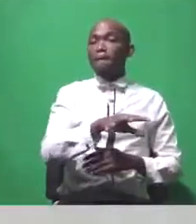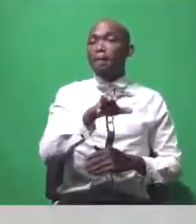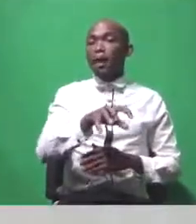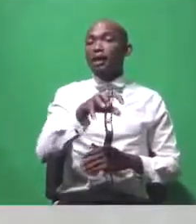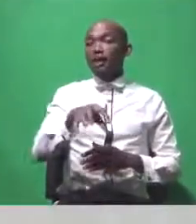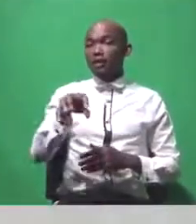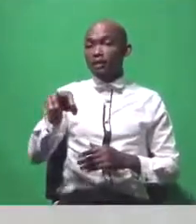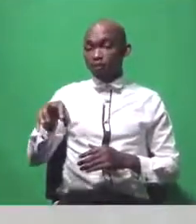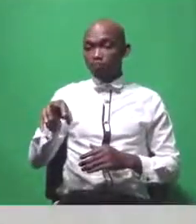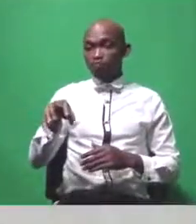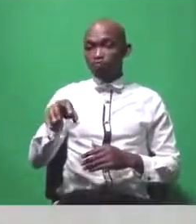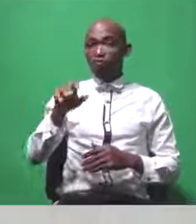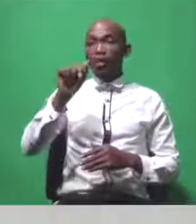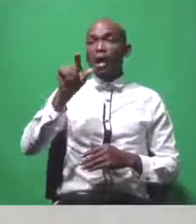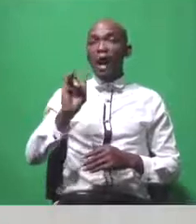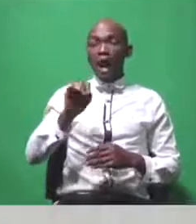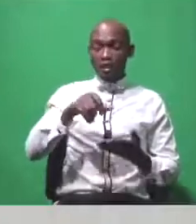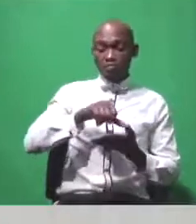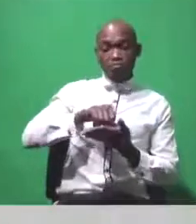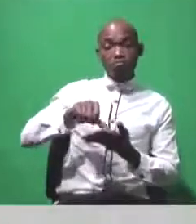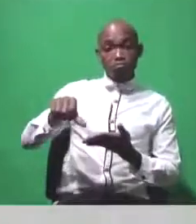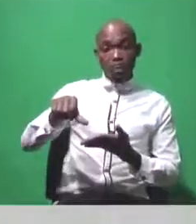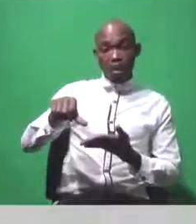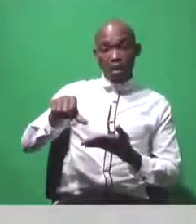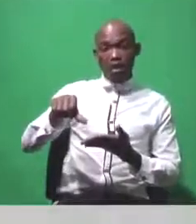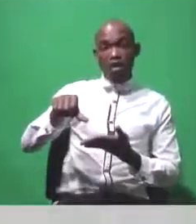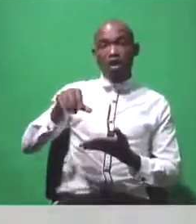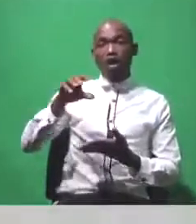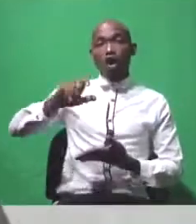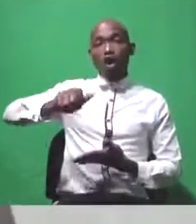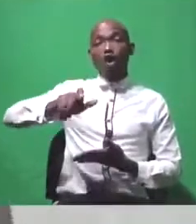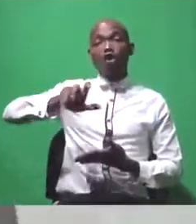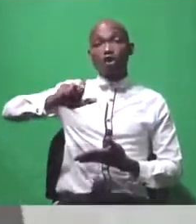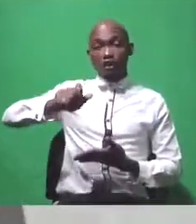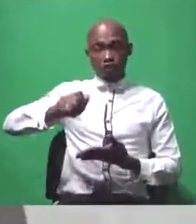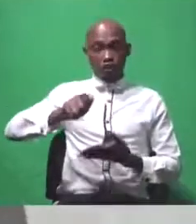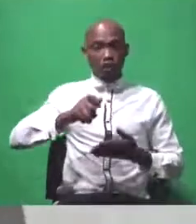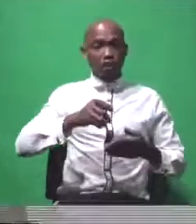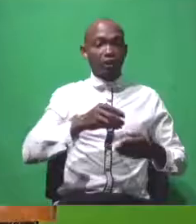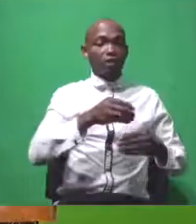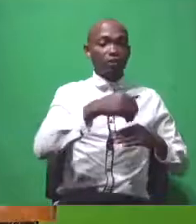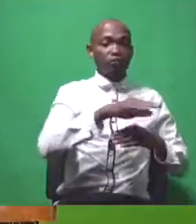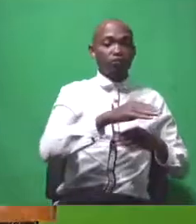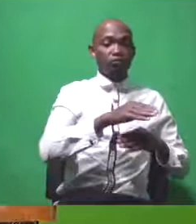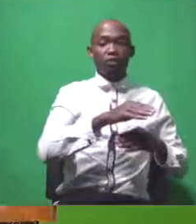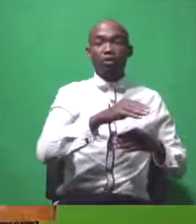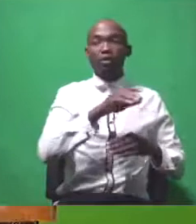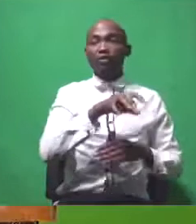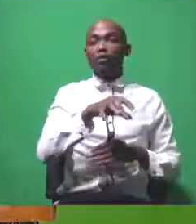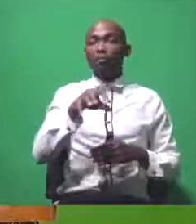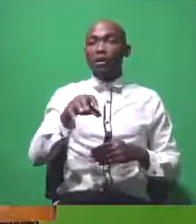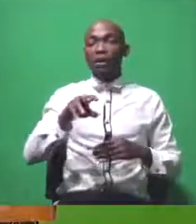orange and transport it to the market. Juma sells orange to the